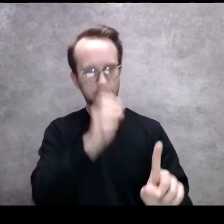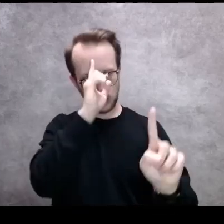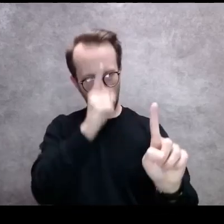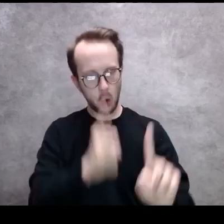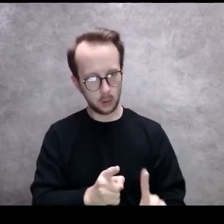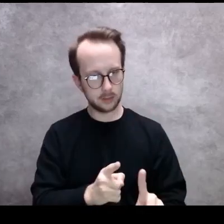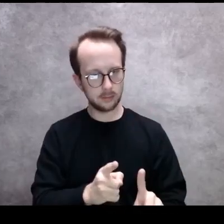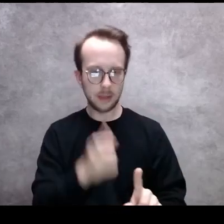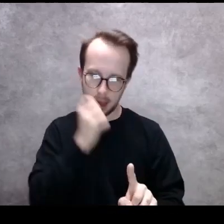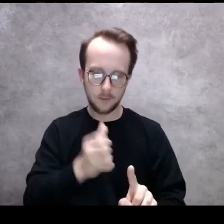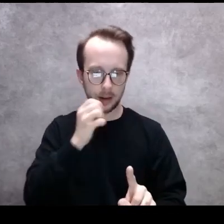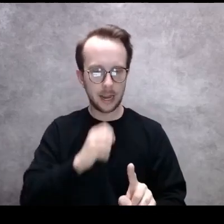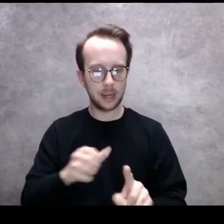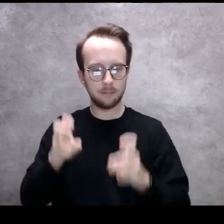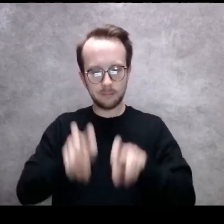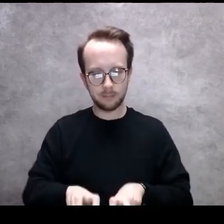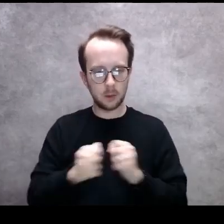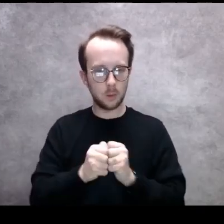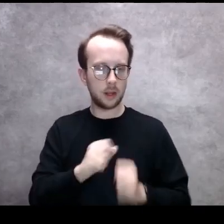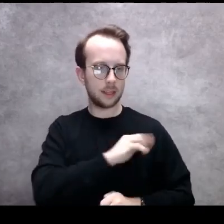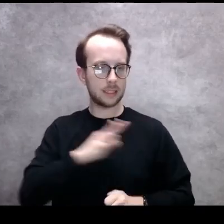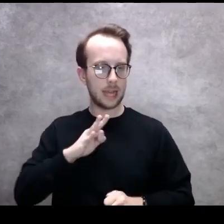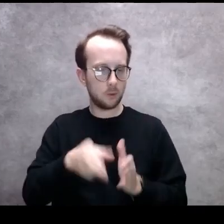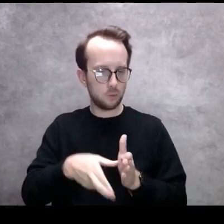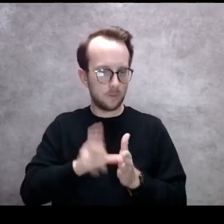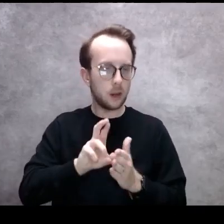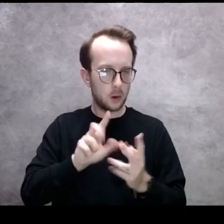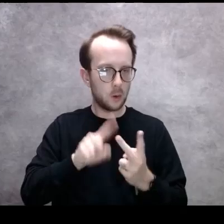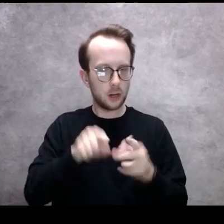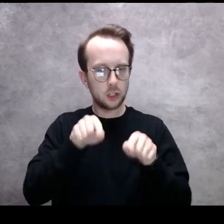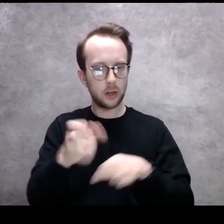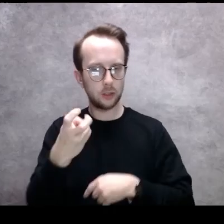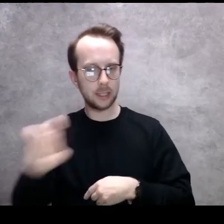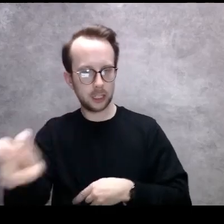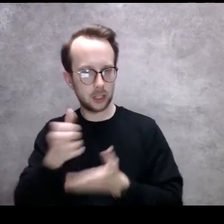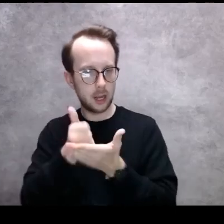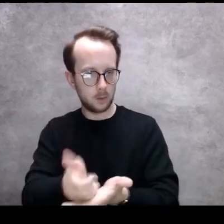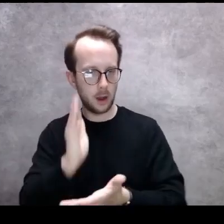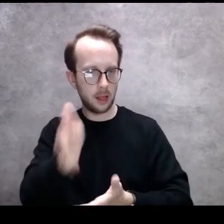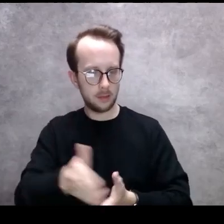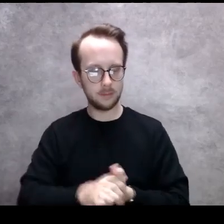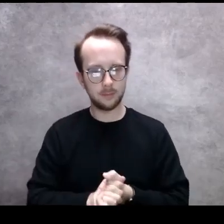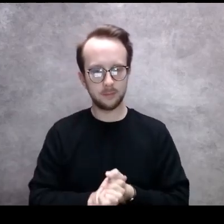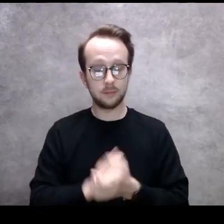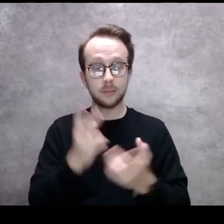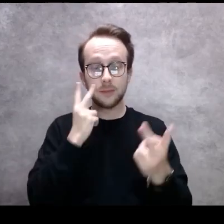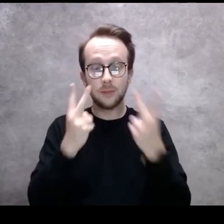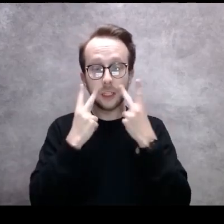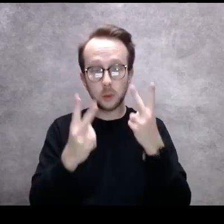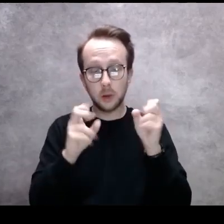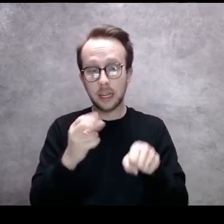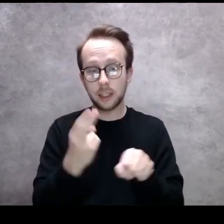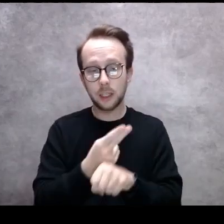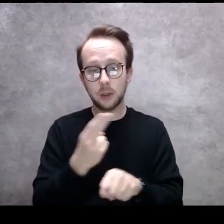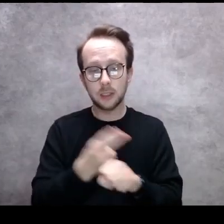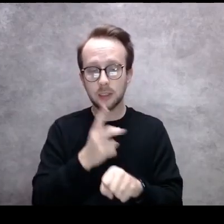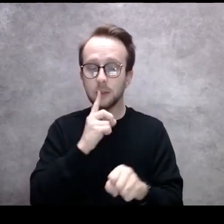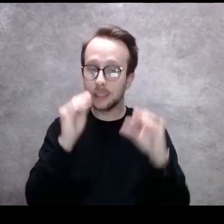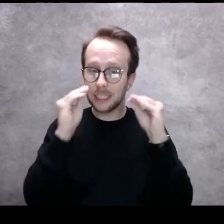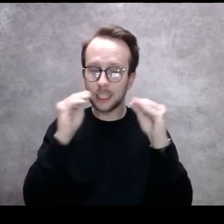daily or between transitions throughout the day. Visual cues can also be used to teach appropriate volume